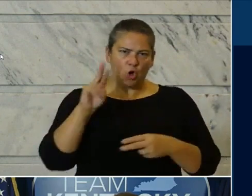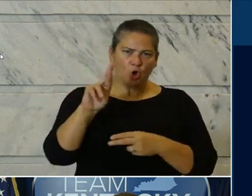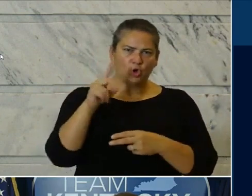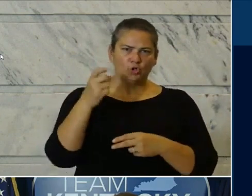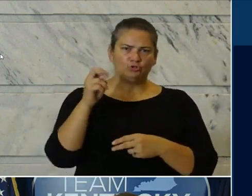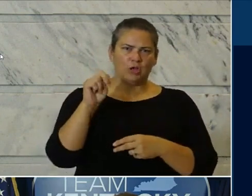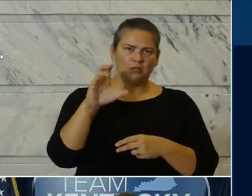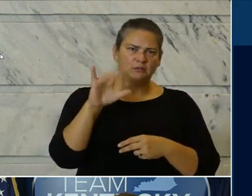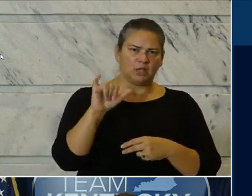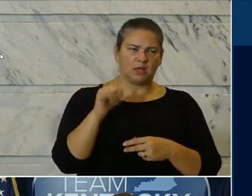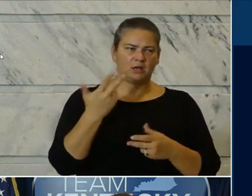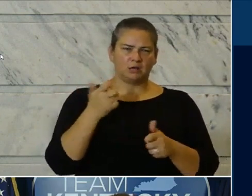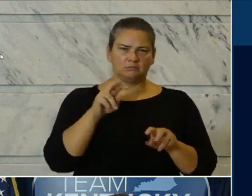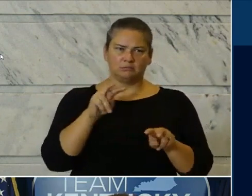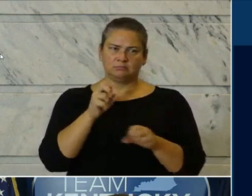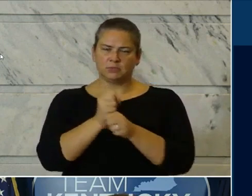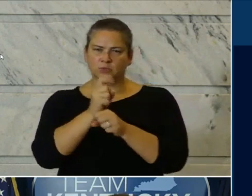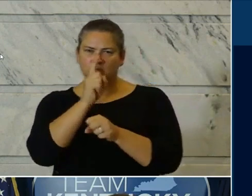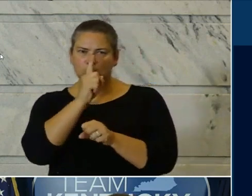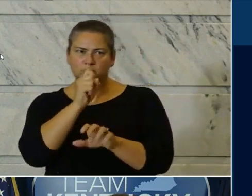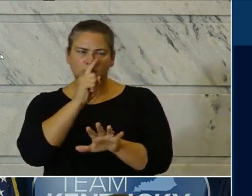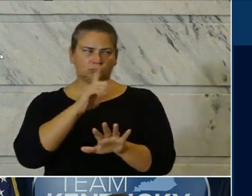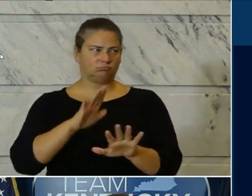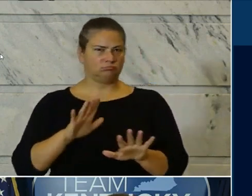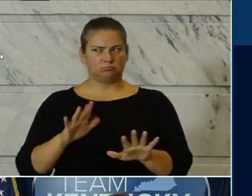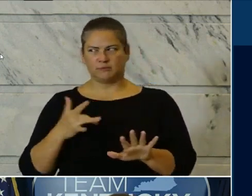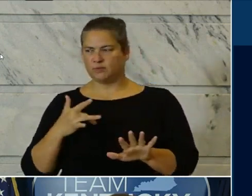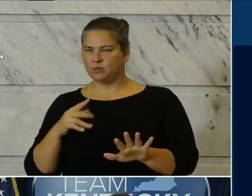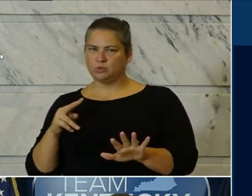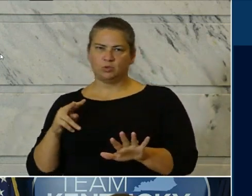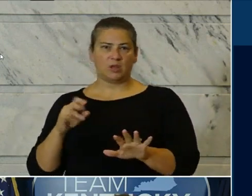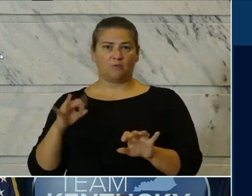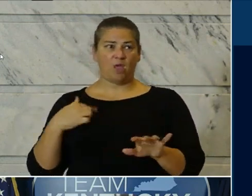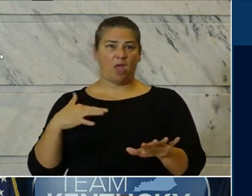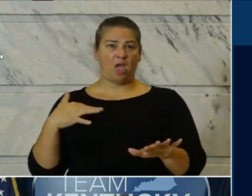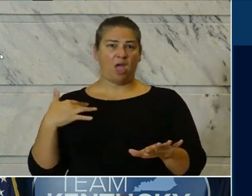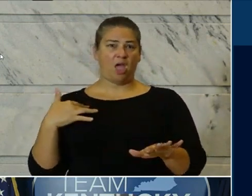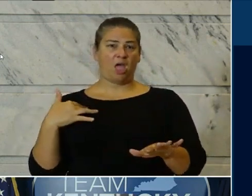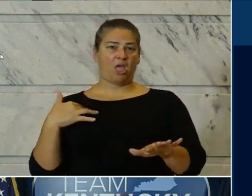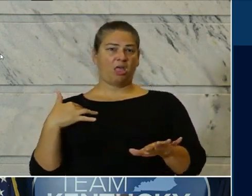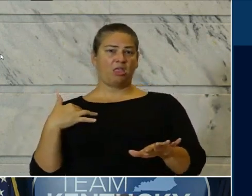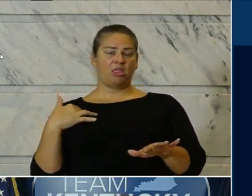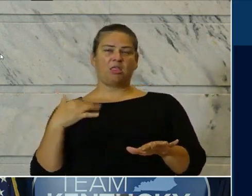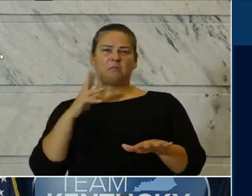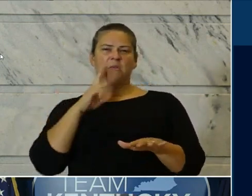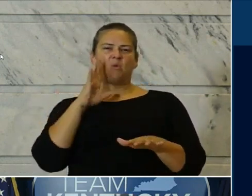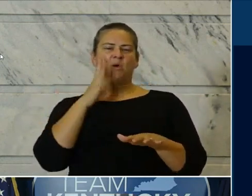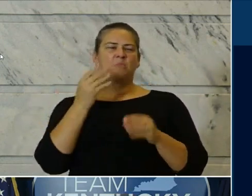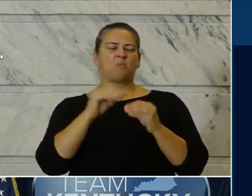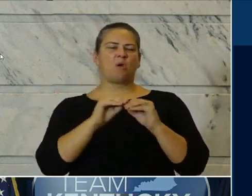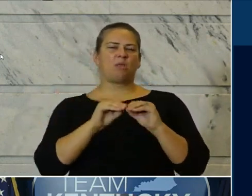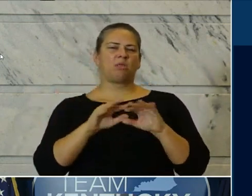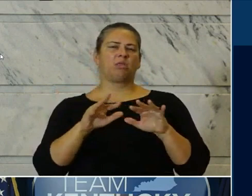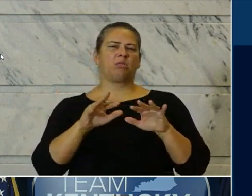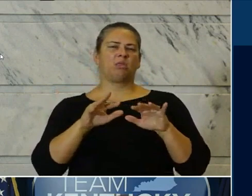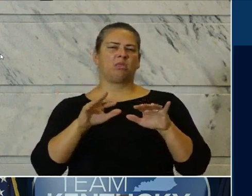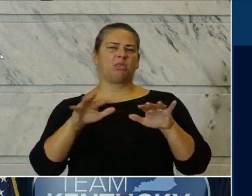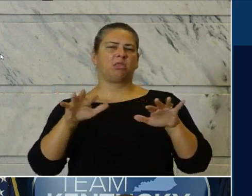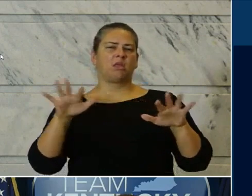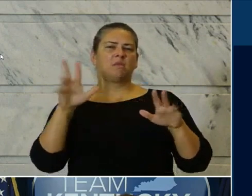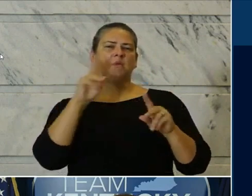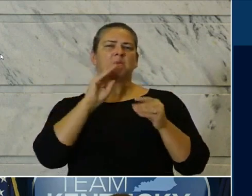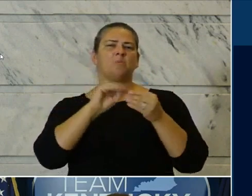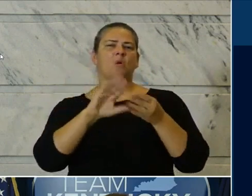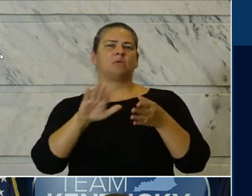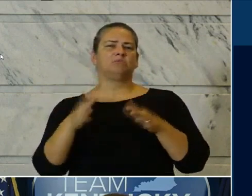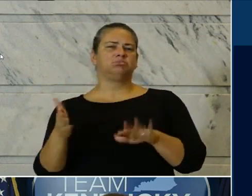in the virus, more cases, and ultimately more people passing away. So we are going to make it through this, but